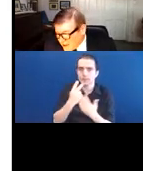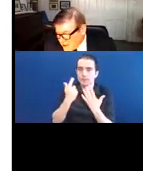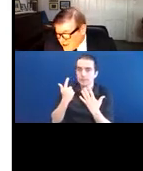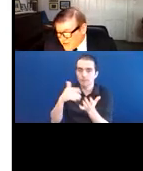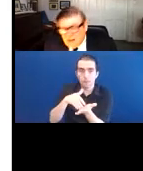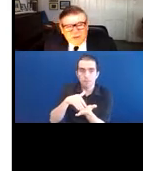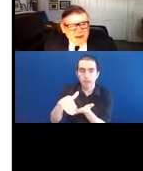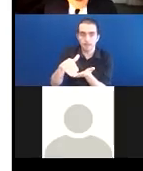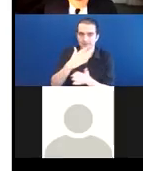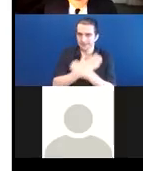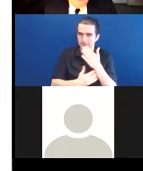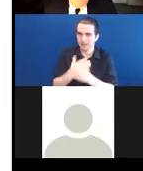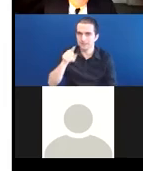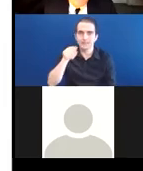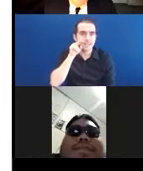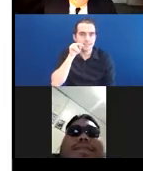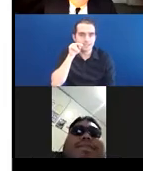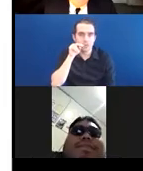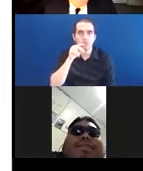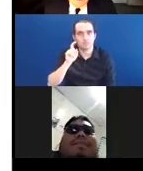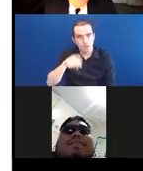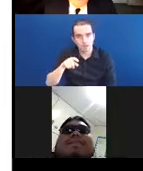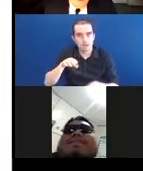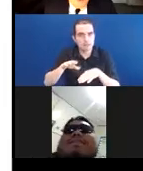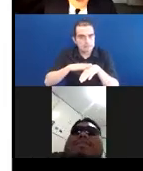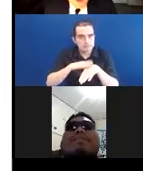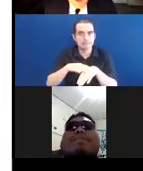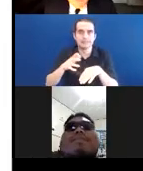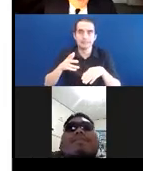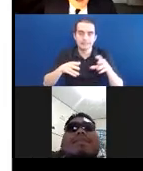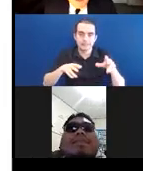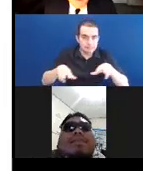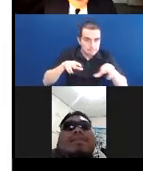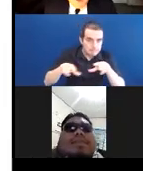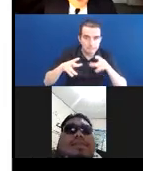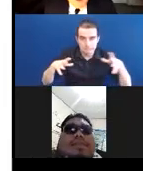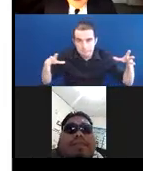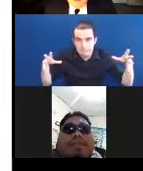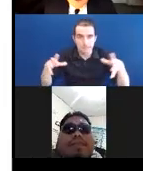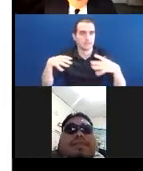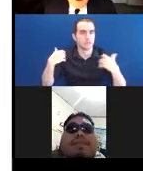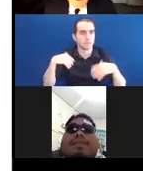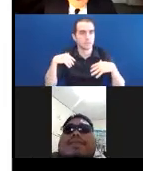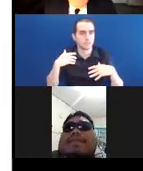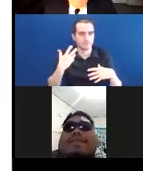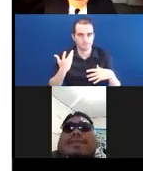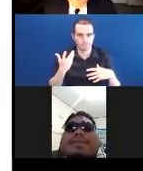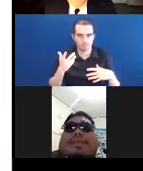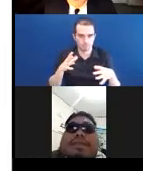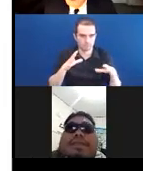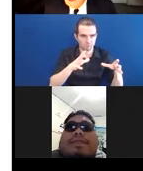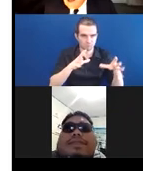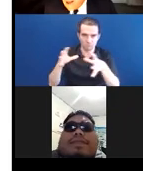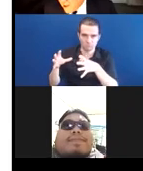effectively for several years. That needs to be solved by us ourselves and realize that our needs are much greater than having